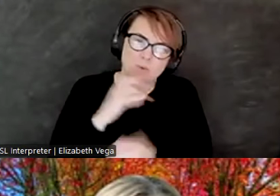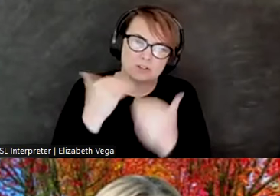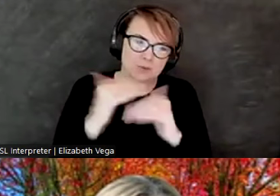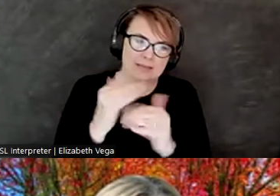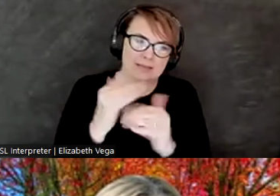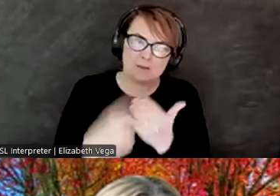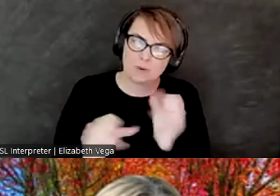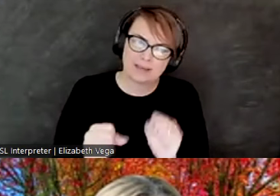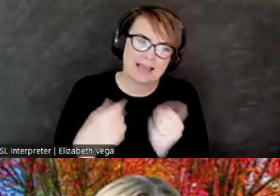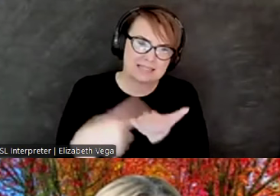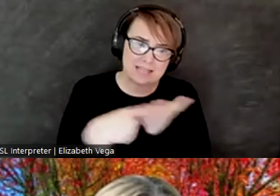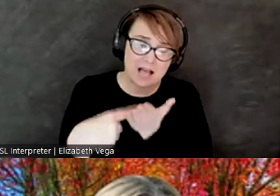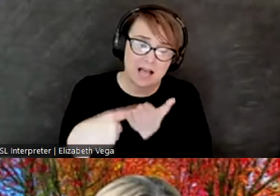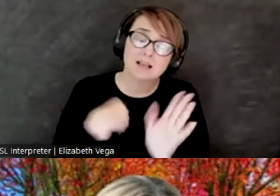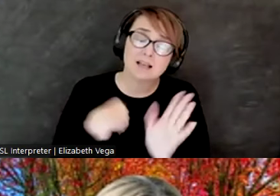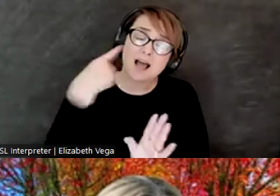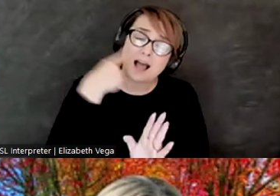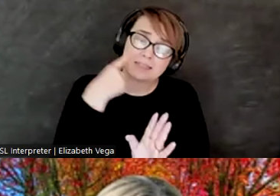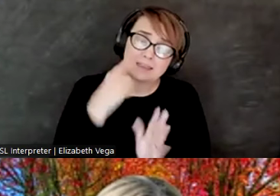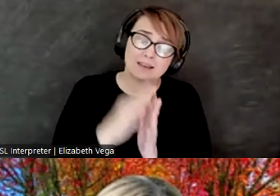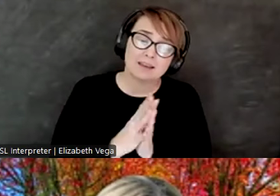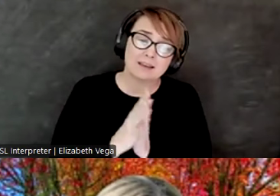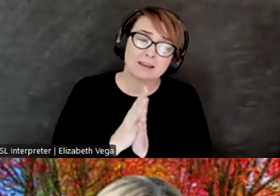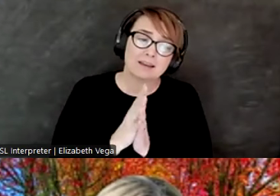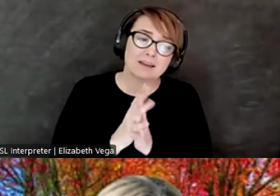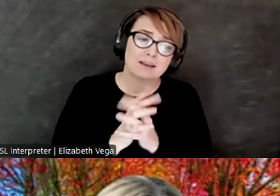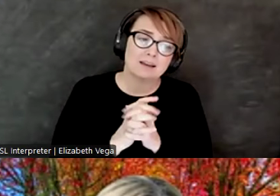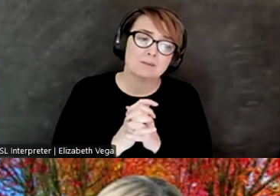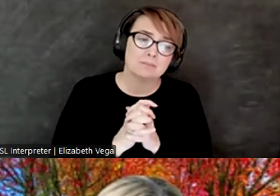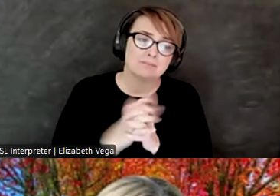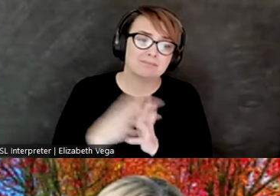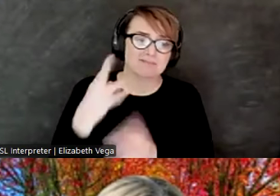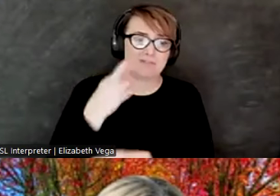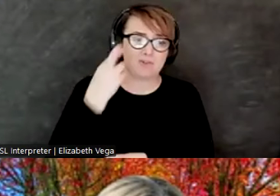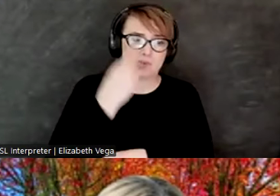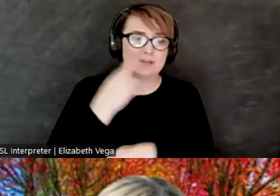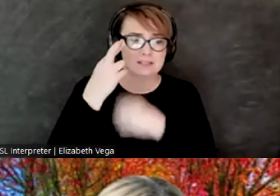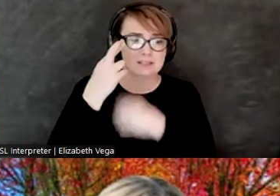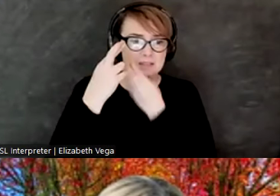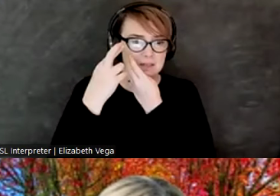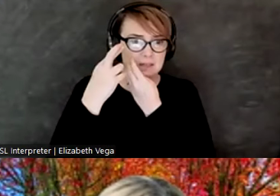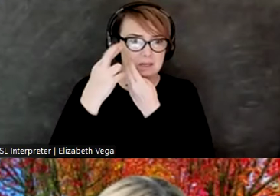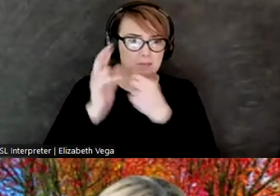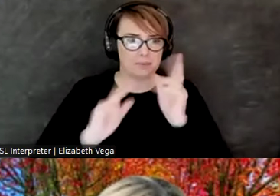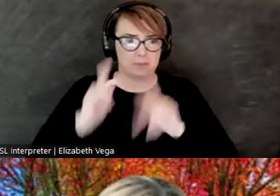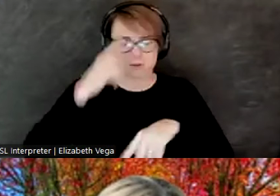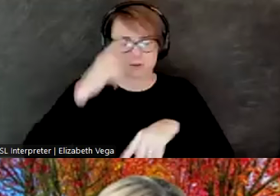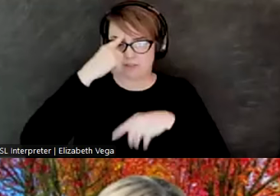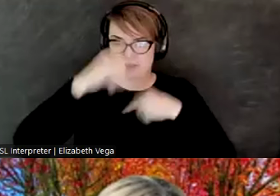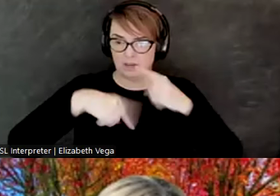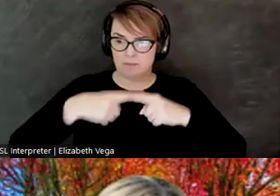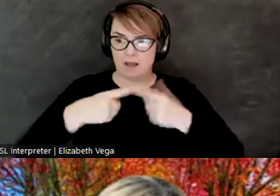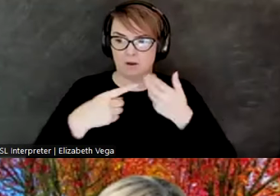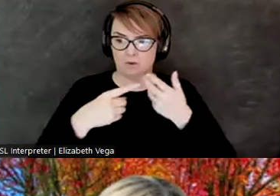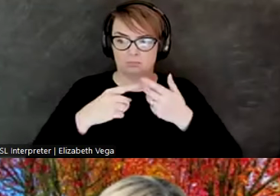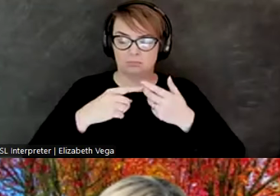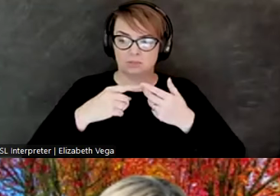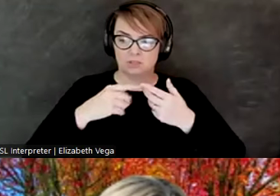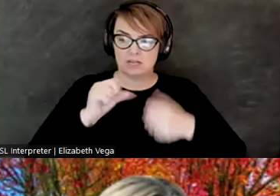think in the spirit of what the reason the subcommittee was even considered was so that as a key